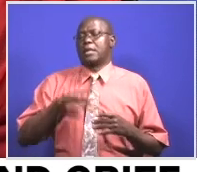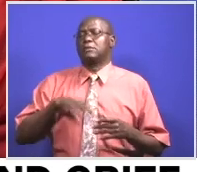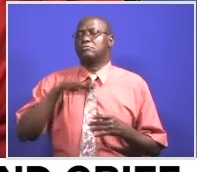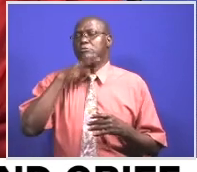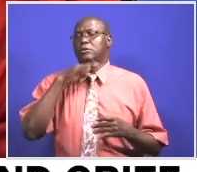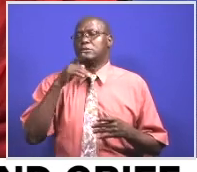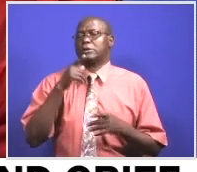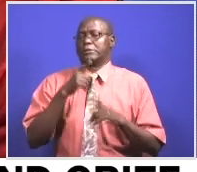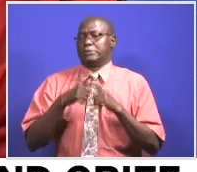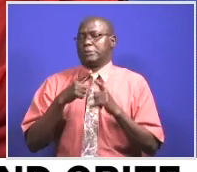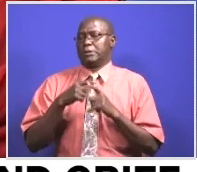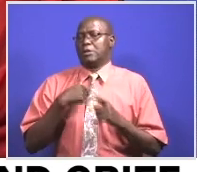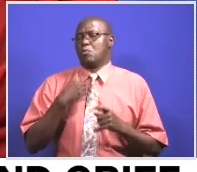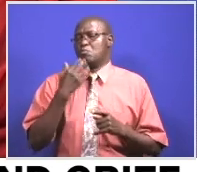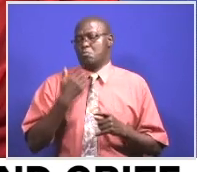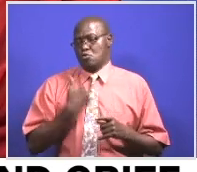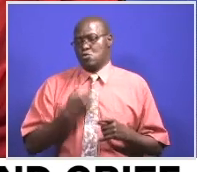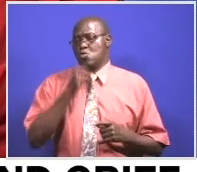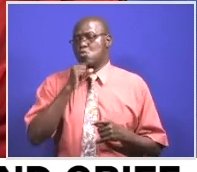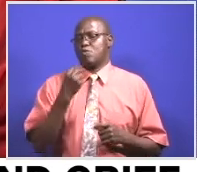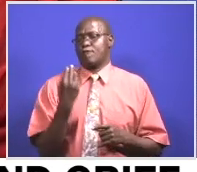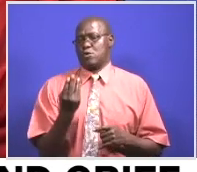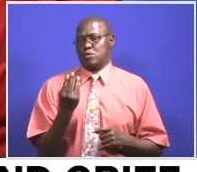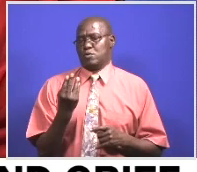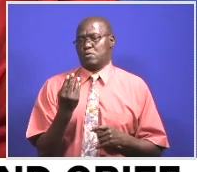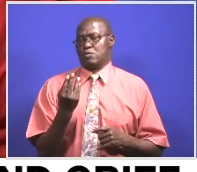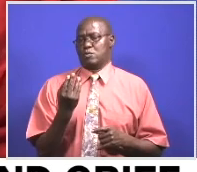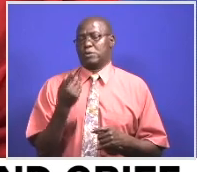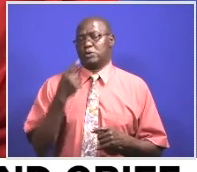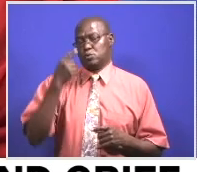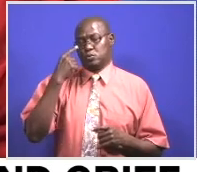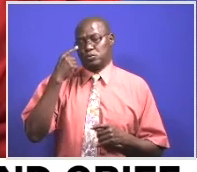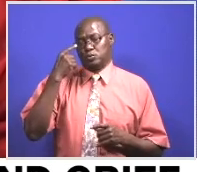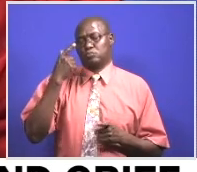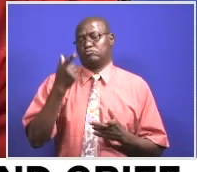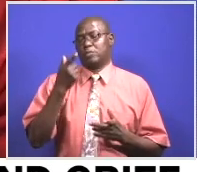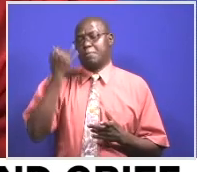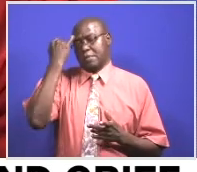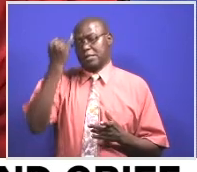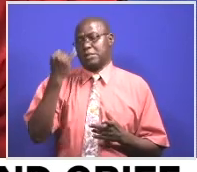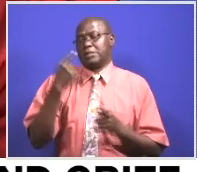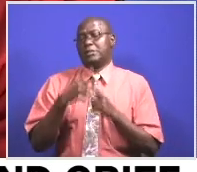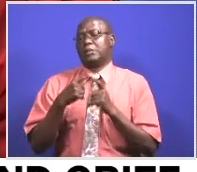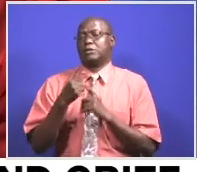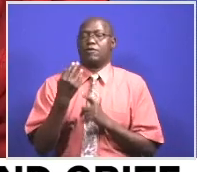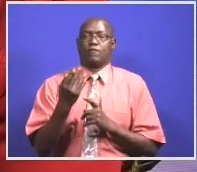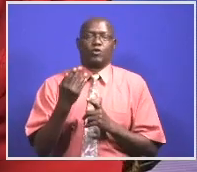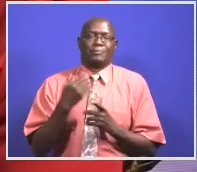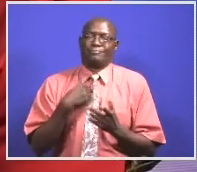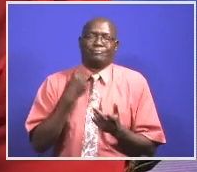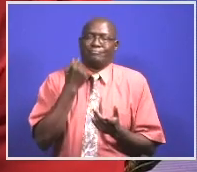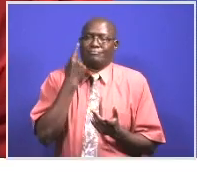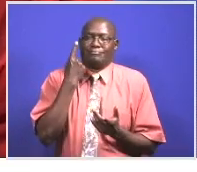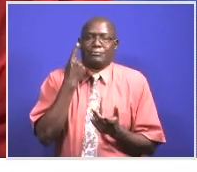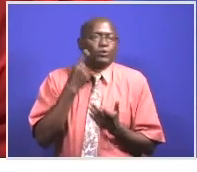understand experiencing loss at that age of 4 years. At 4 years, I did not even understand what was